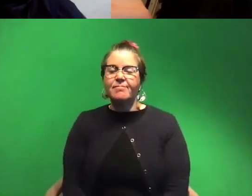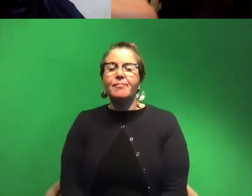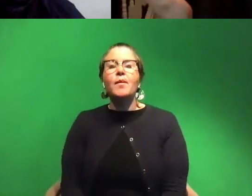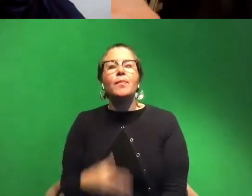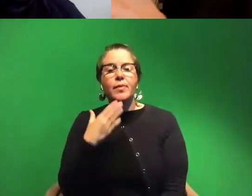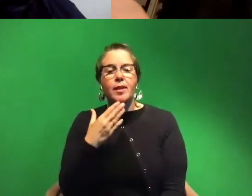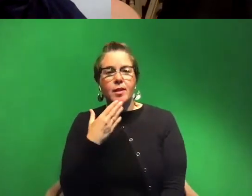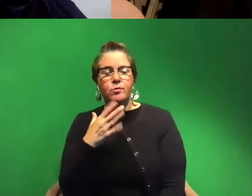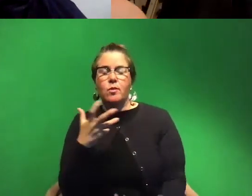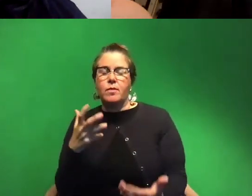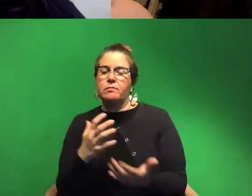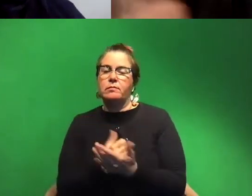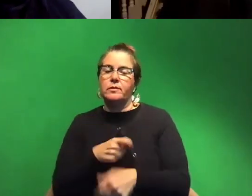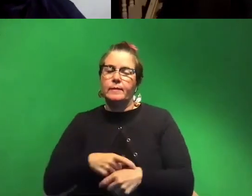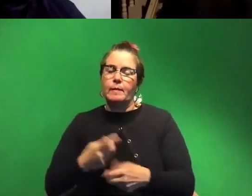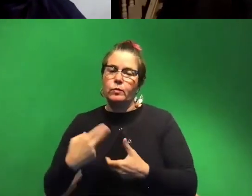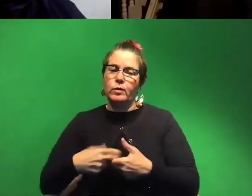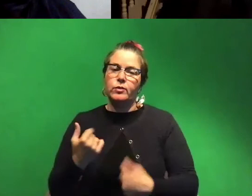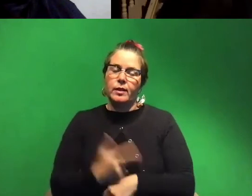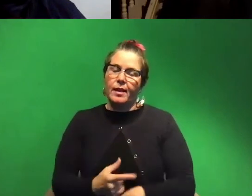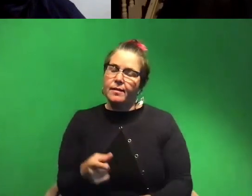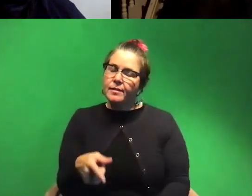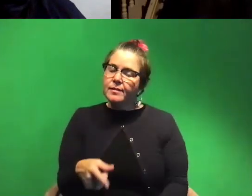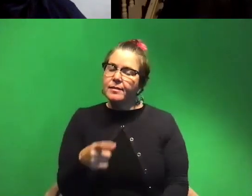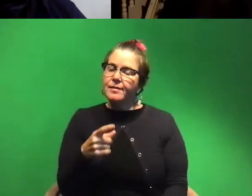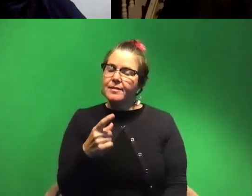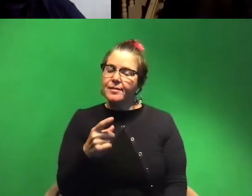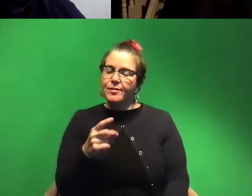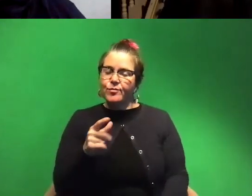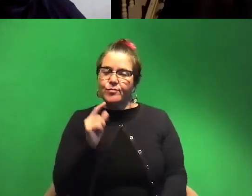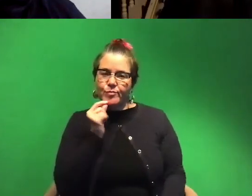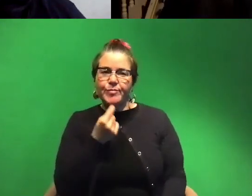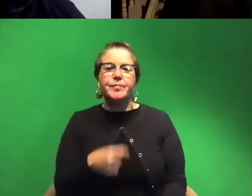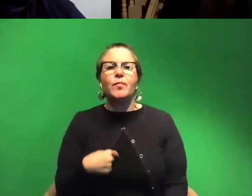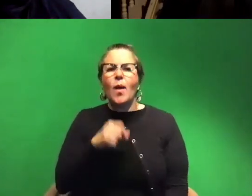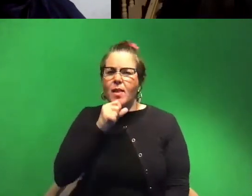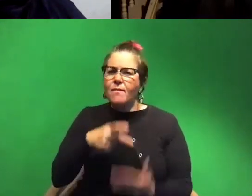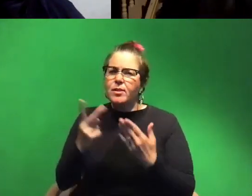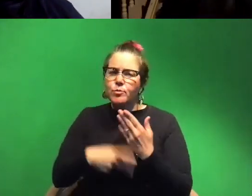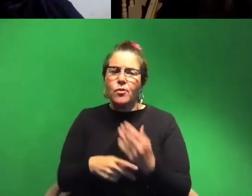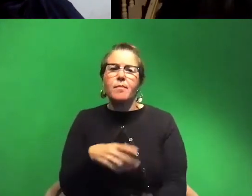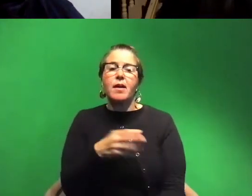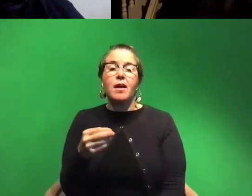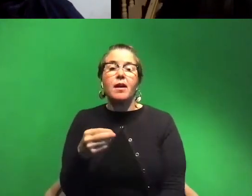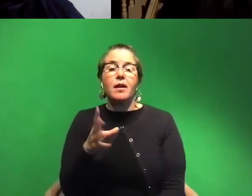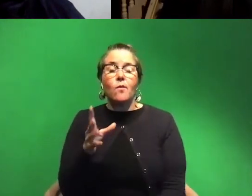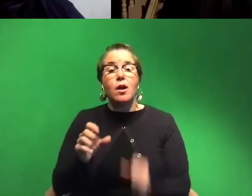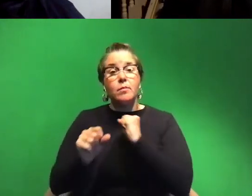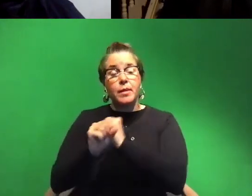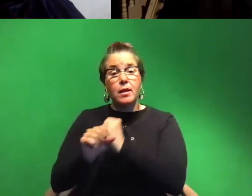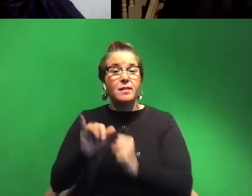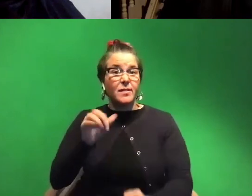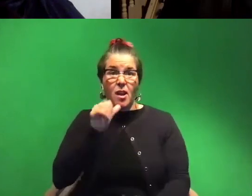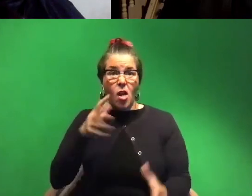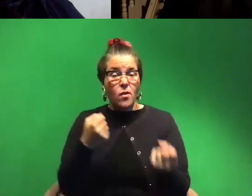much for taking the time to talk to us today. This was really, really, really cool. I love this program, and I'd like to plug, if you guys aren't already